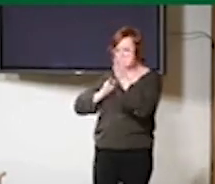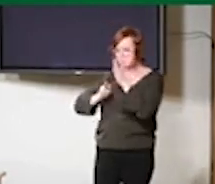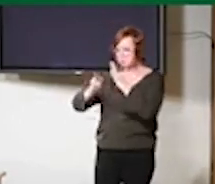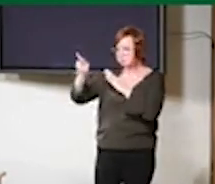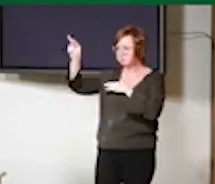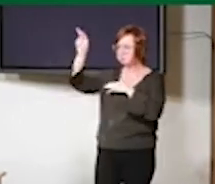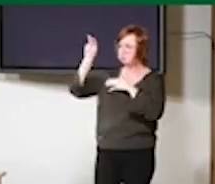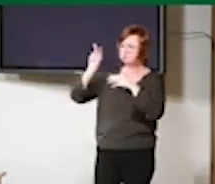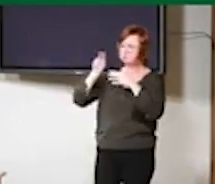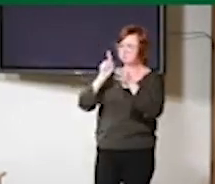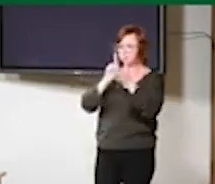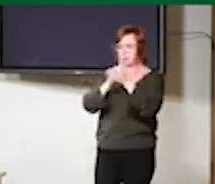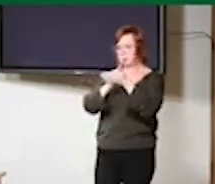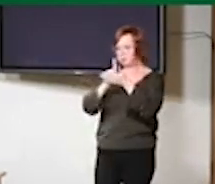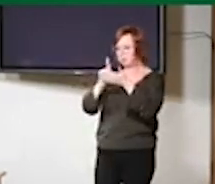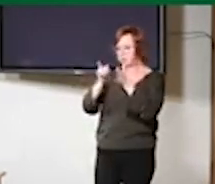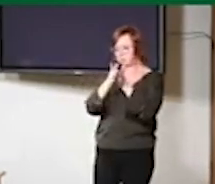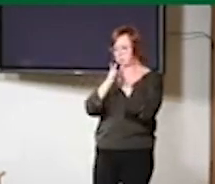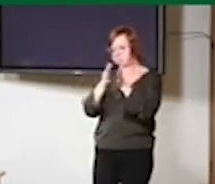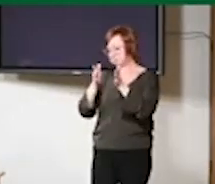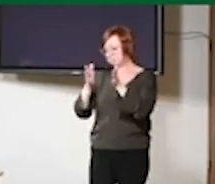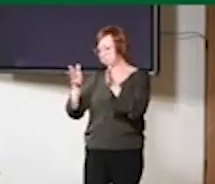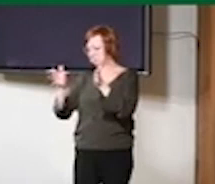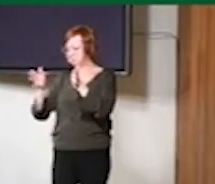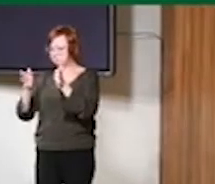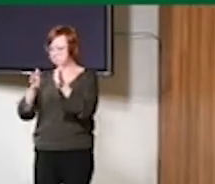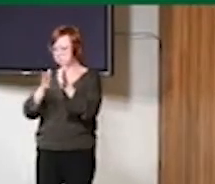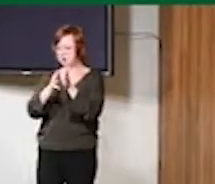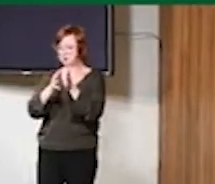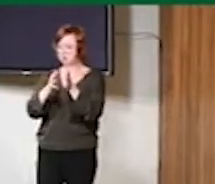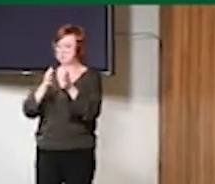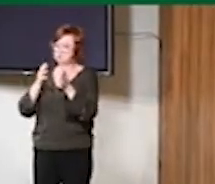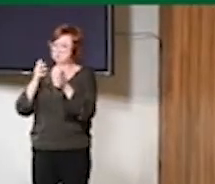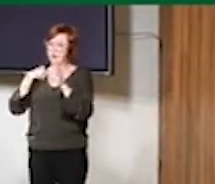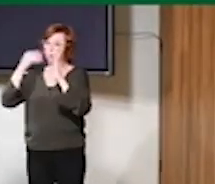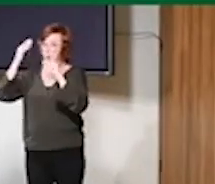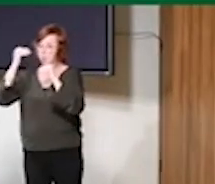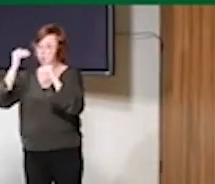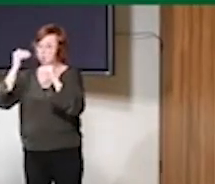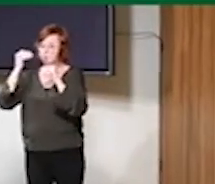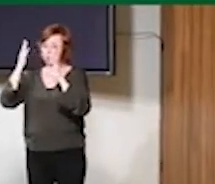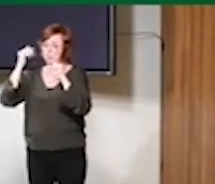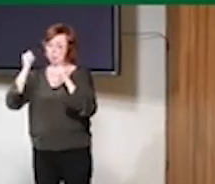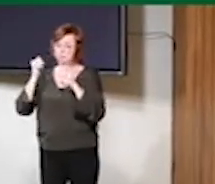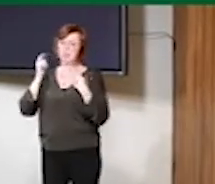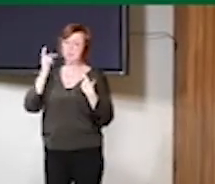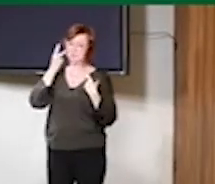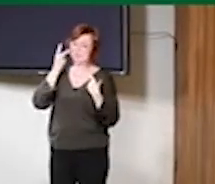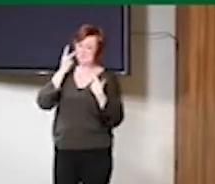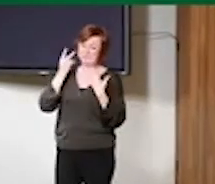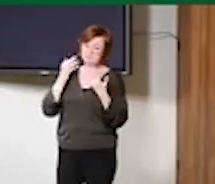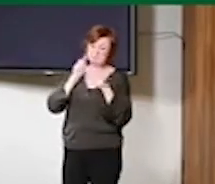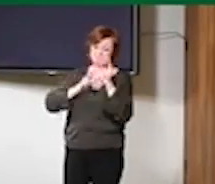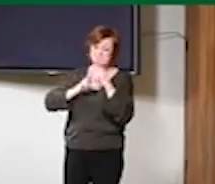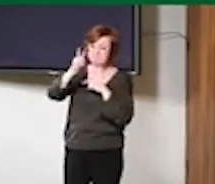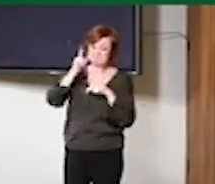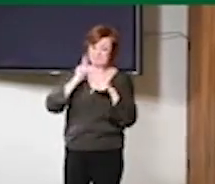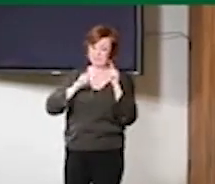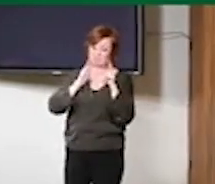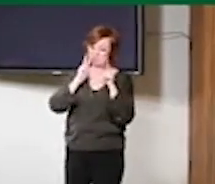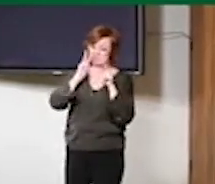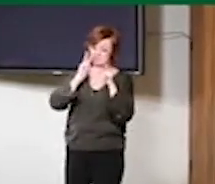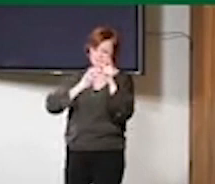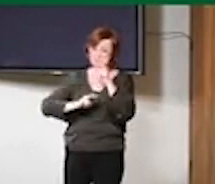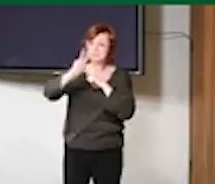the rate of increase, and we will see when we get there, and we may have to put in additional restrictions as